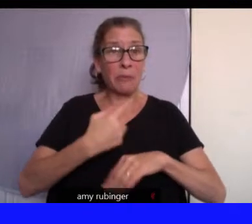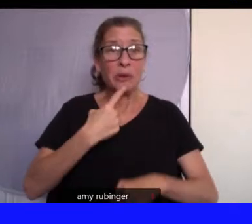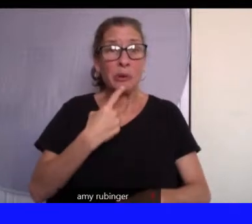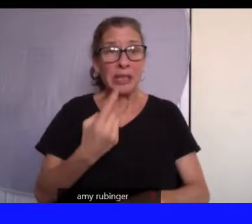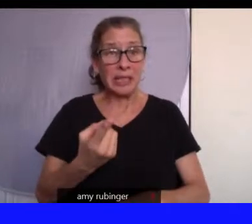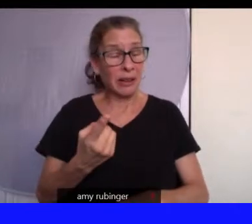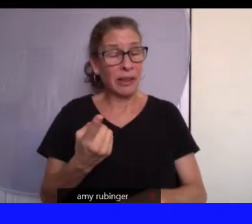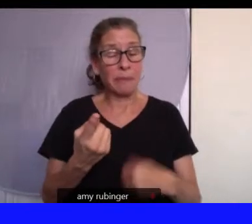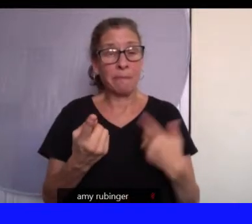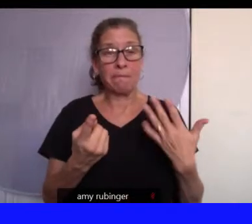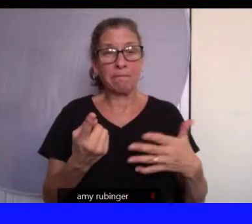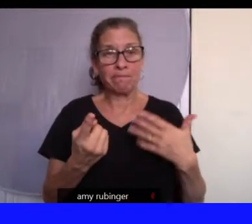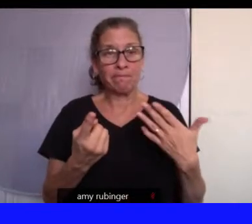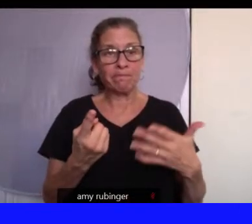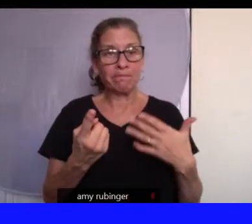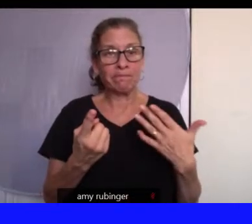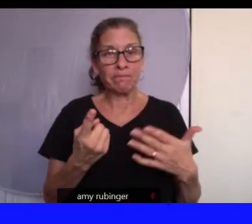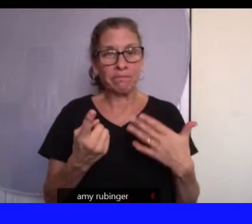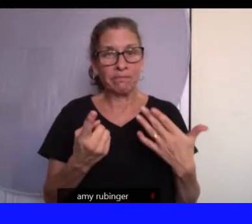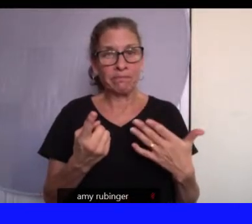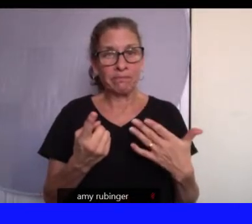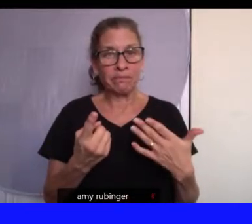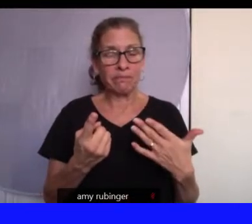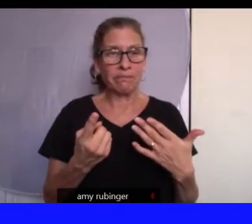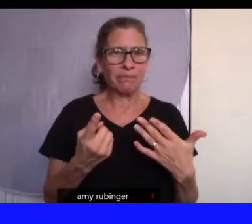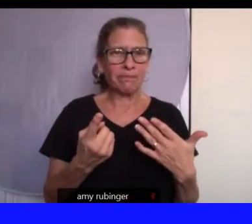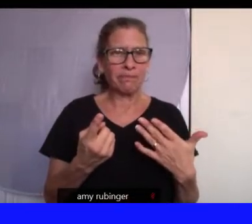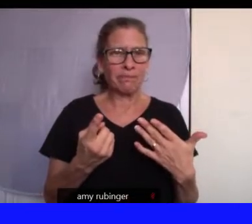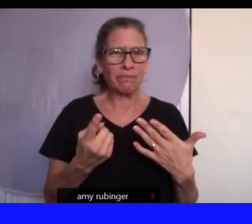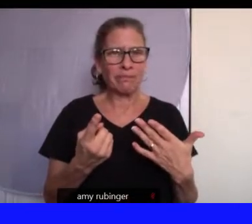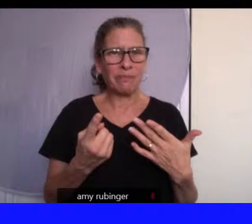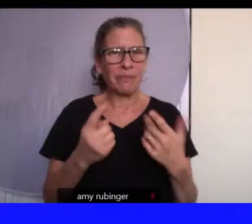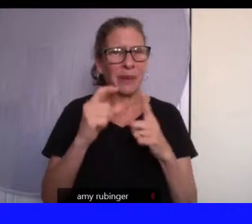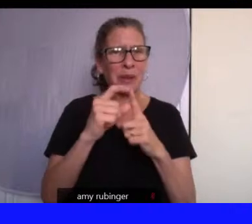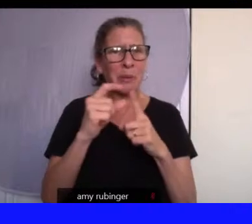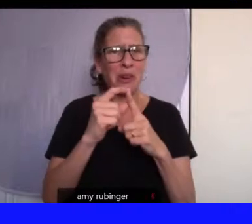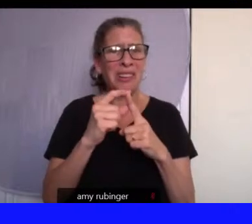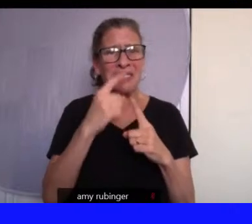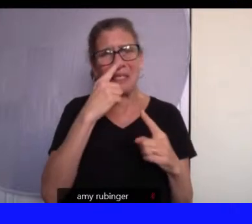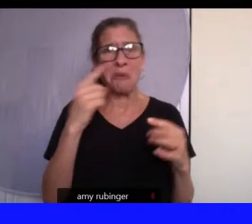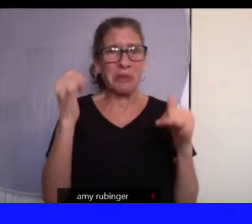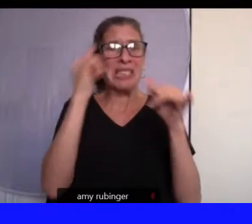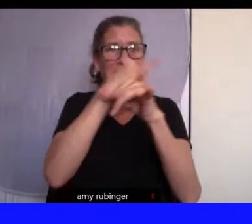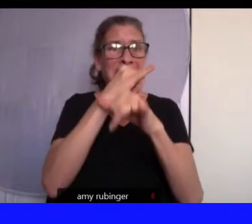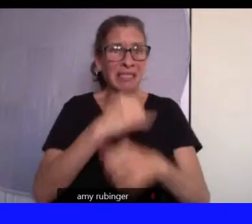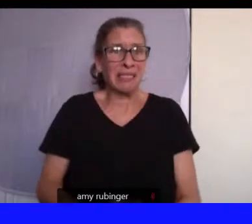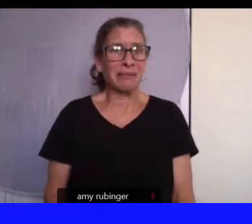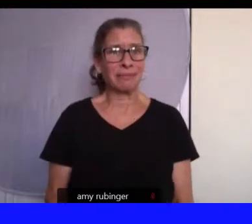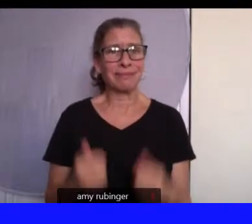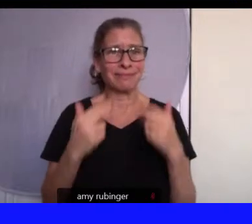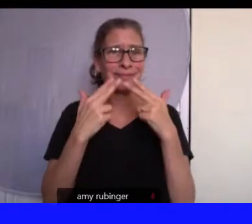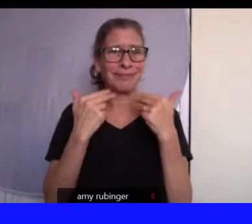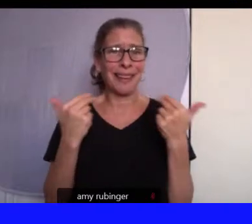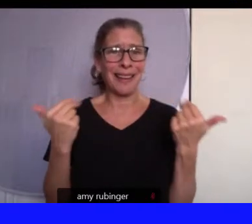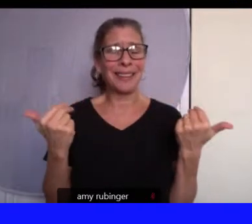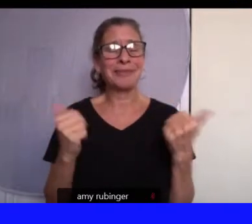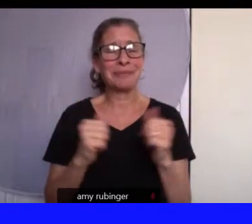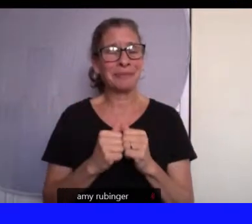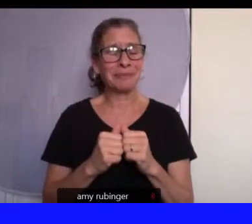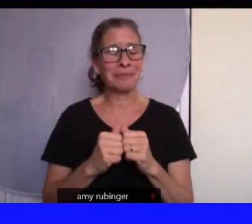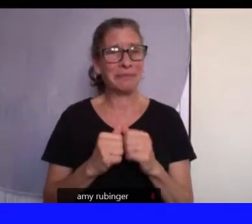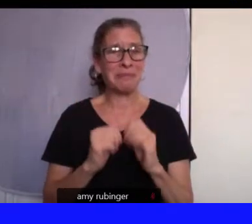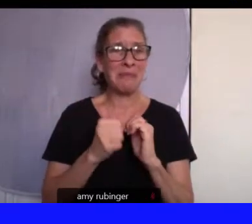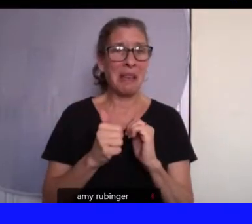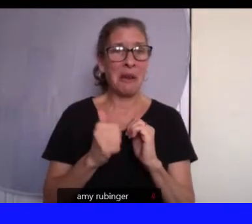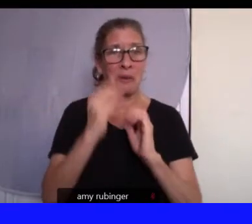guidance that CMS puts out on the ACO program, which we've worked with our trade association to comment